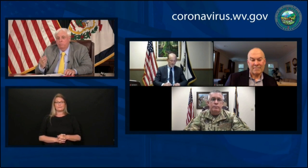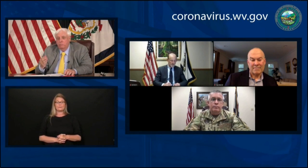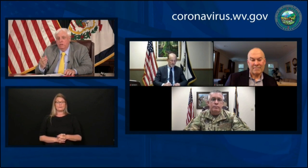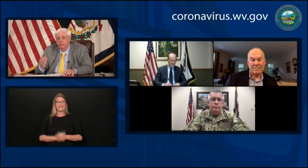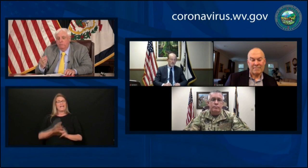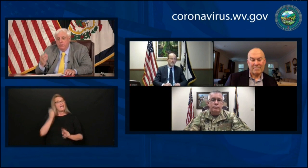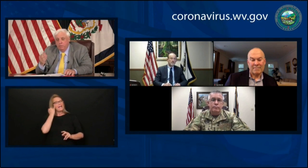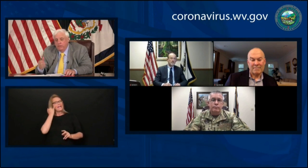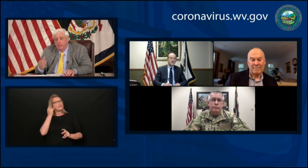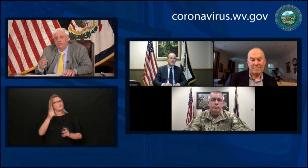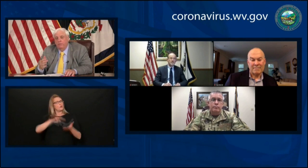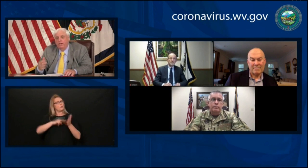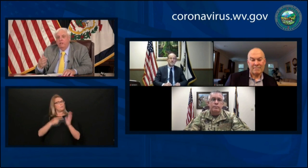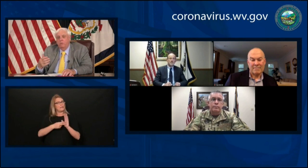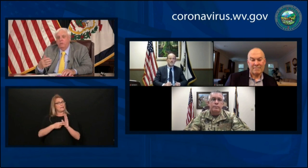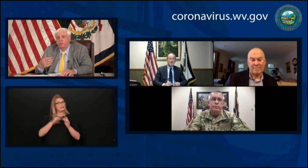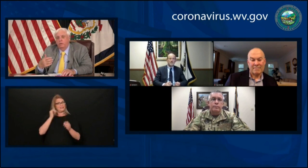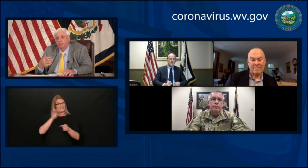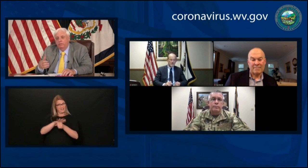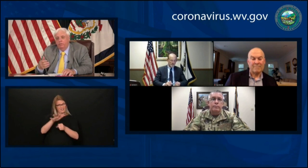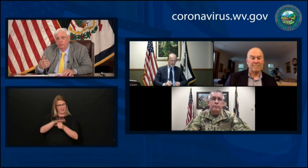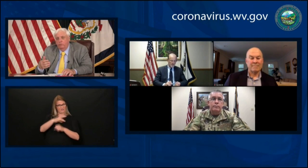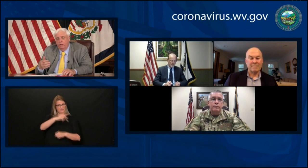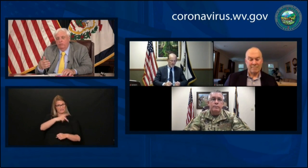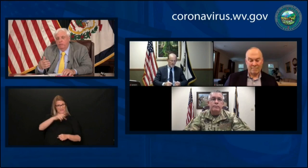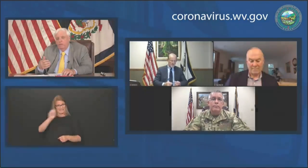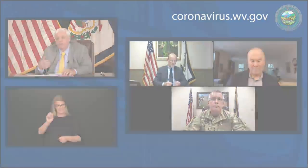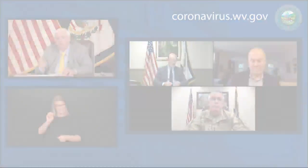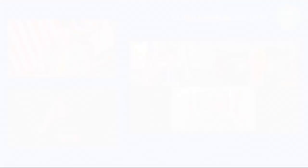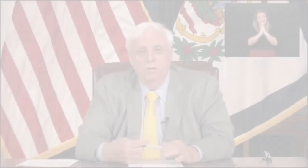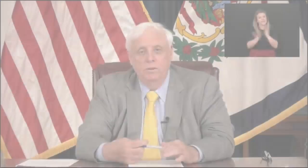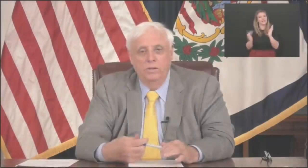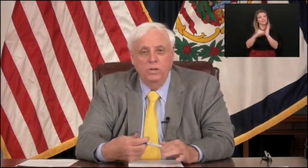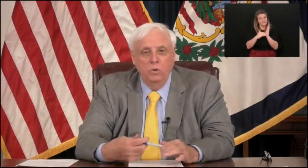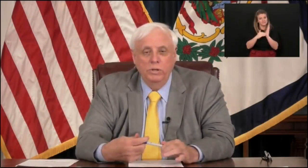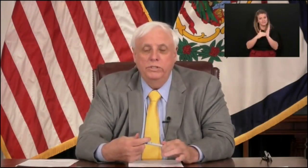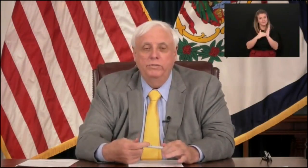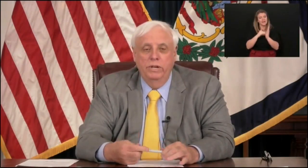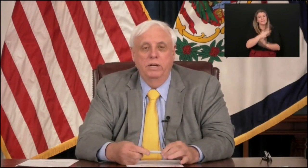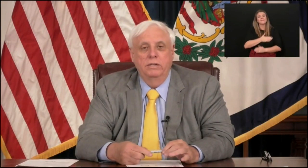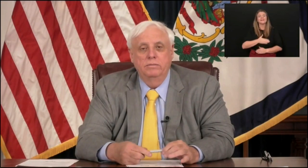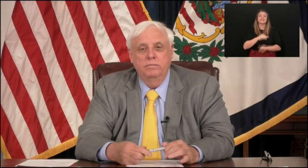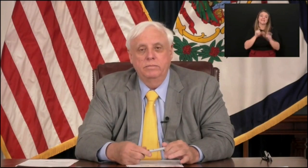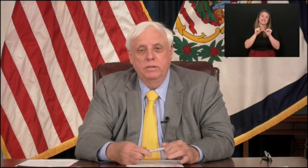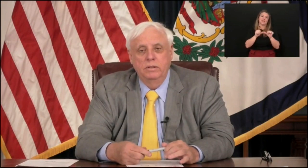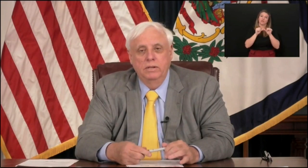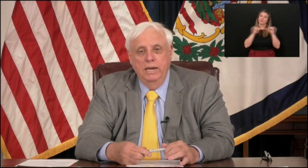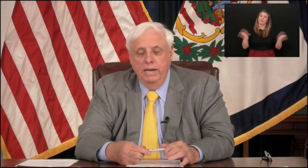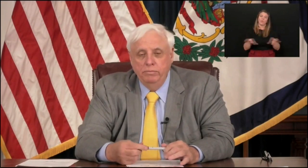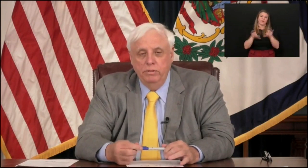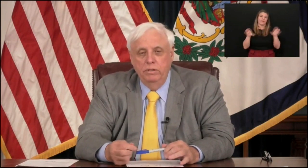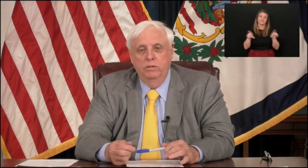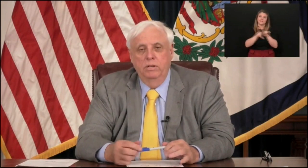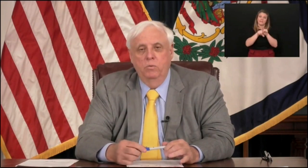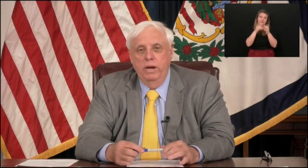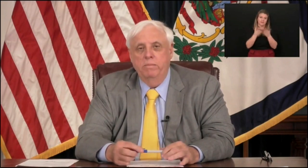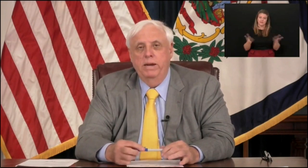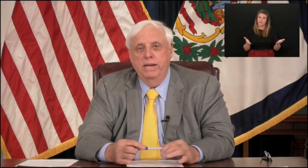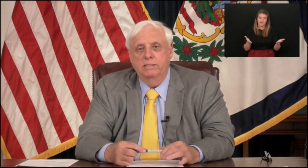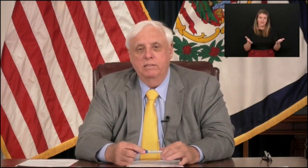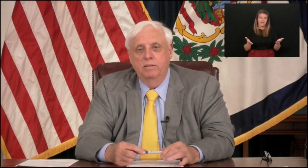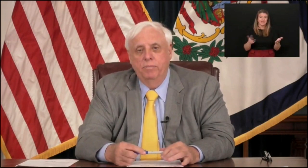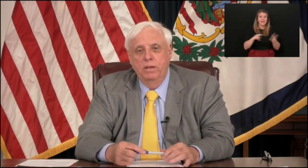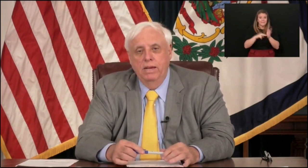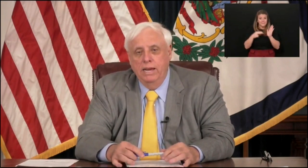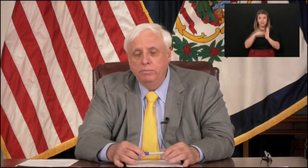place order still stands and precautionary measures are still encouraged. Do what you've done. Absolutely wear